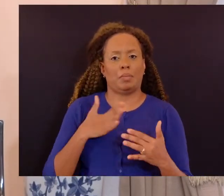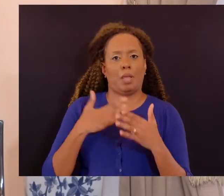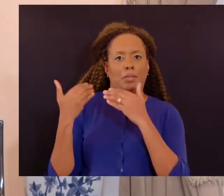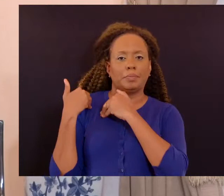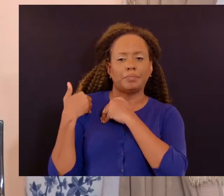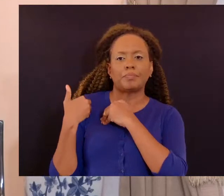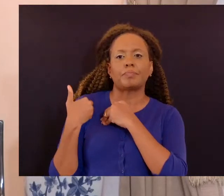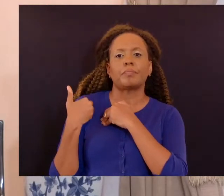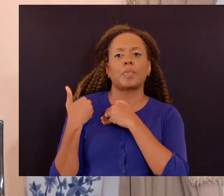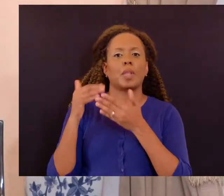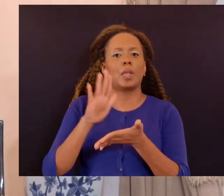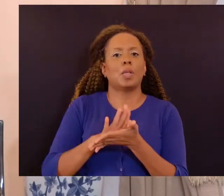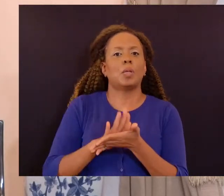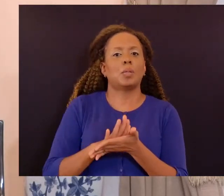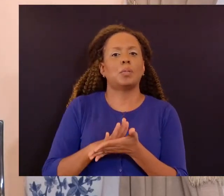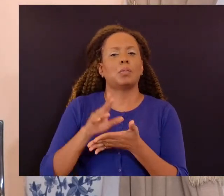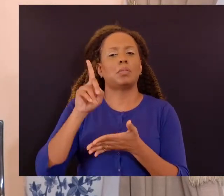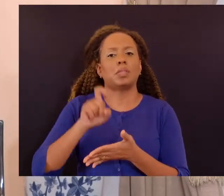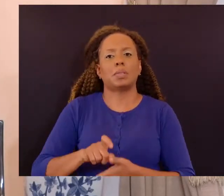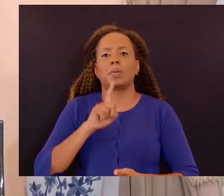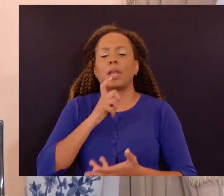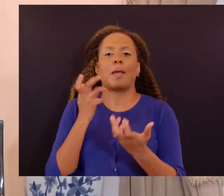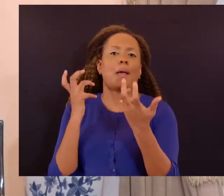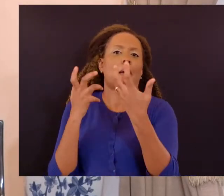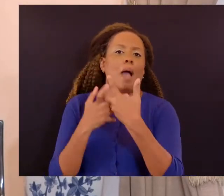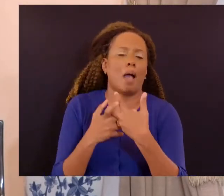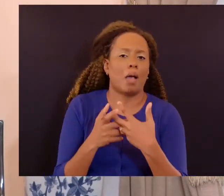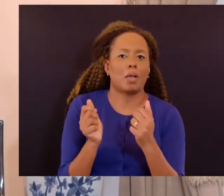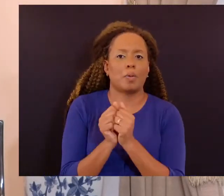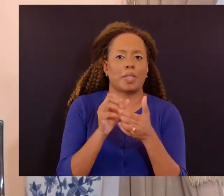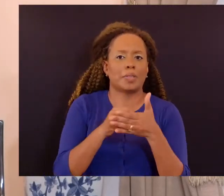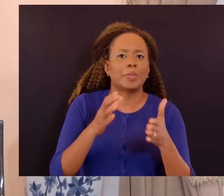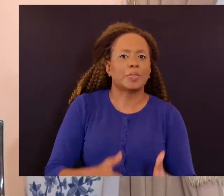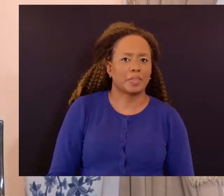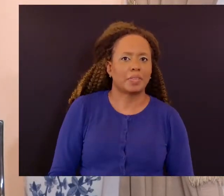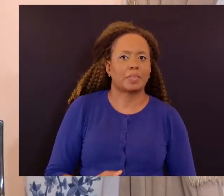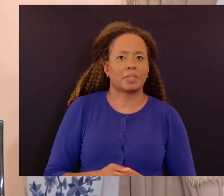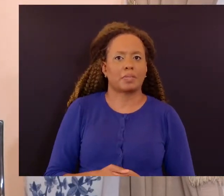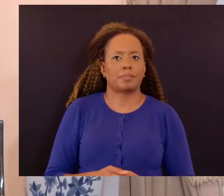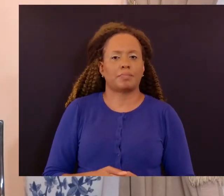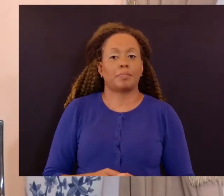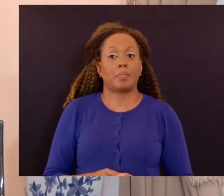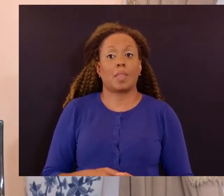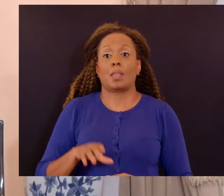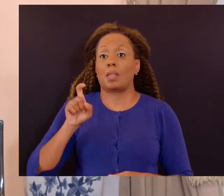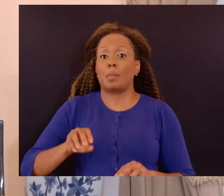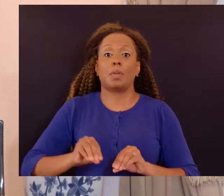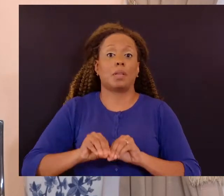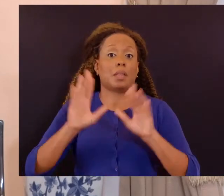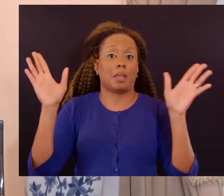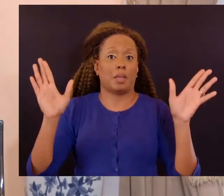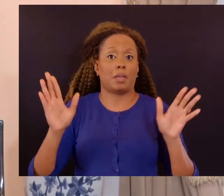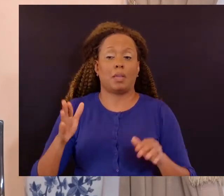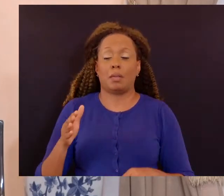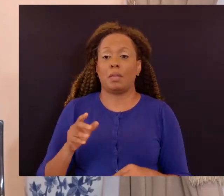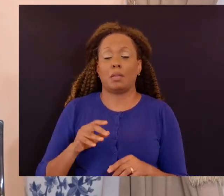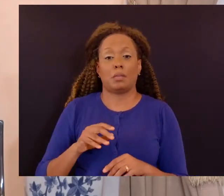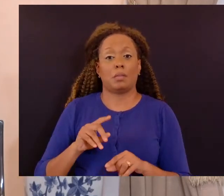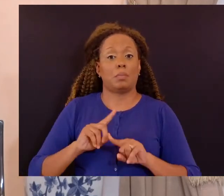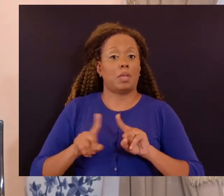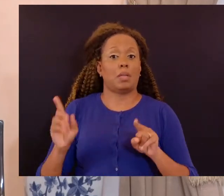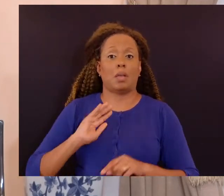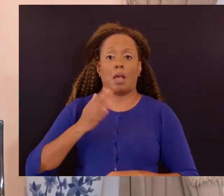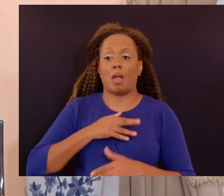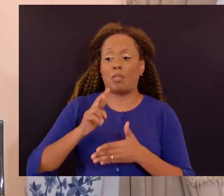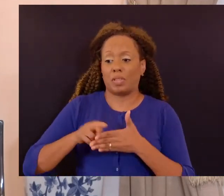make school relevant, because I think it's irrelevant is becoming much clearer to all of us, and these results are telling us that we have